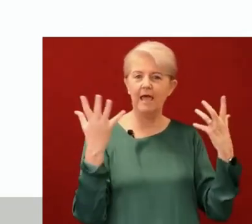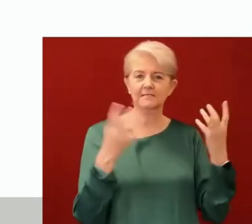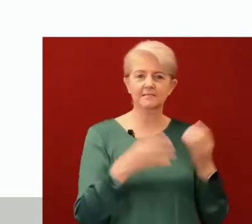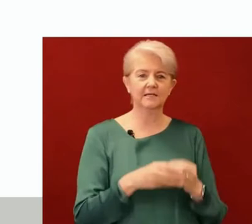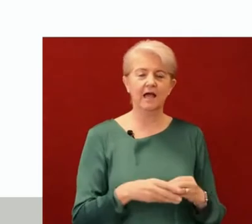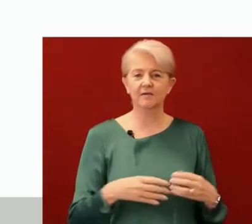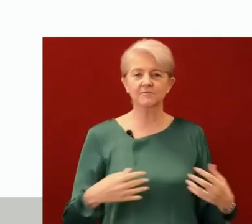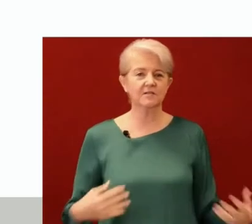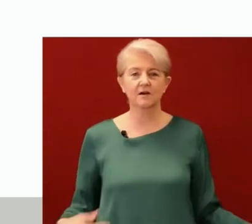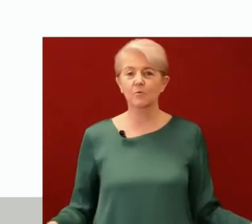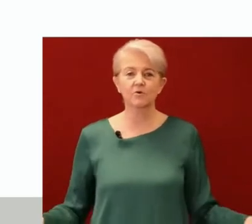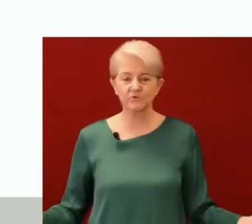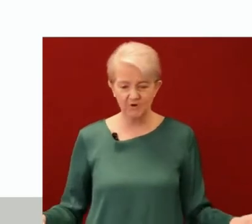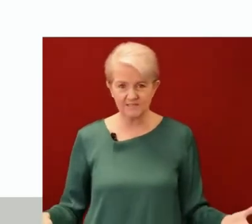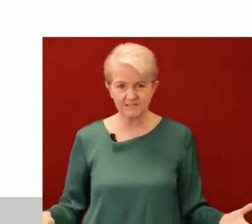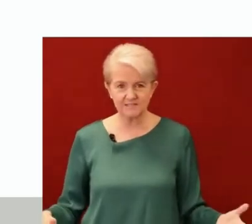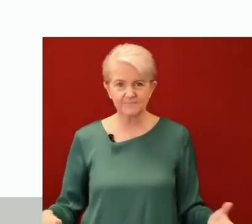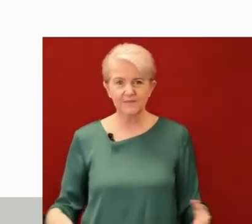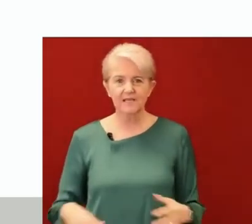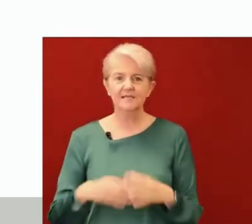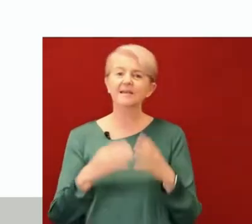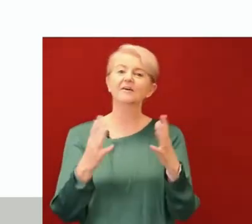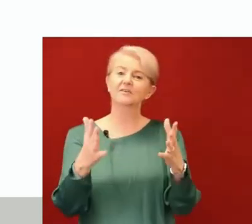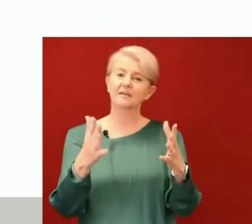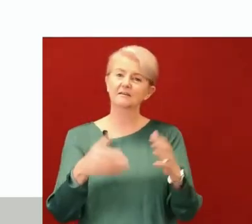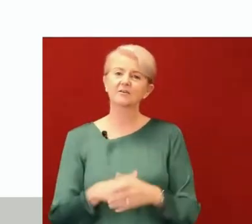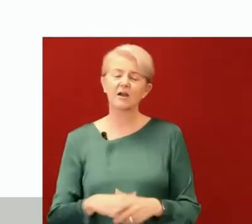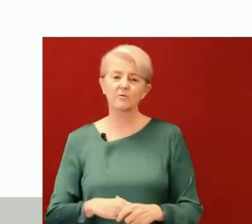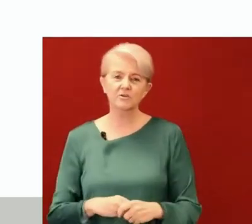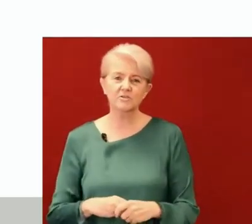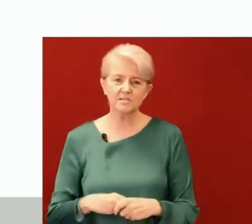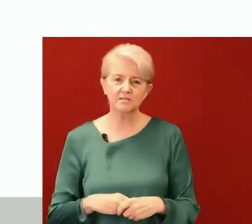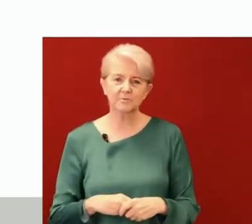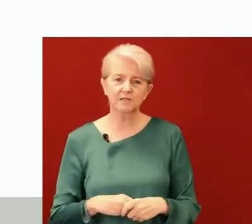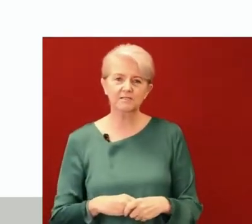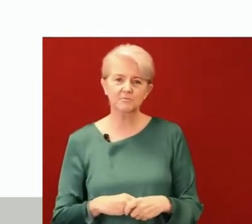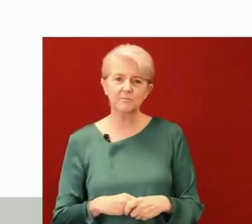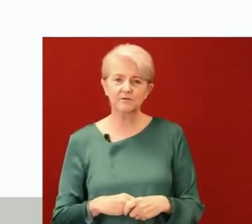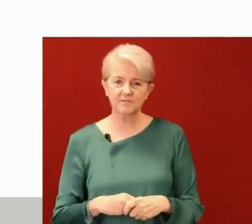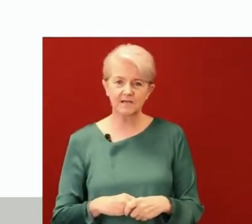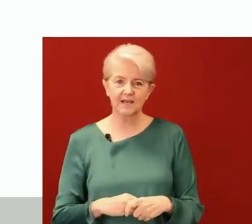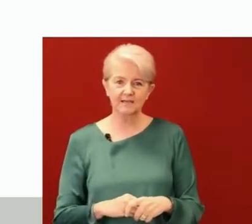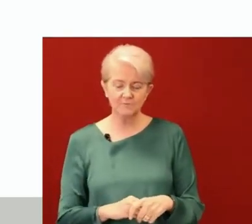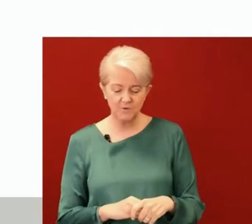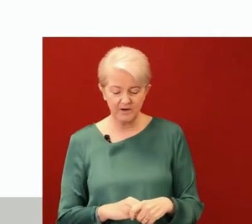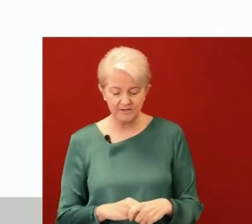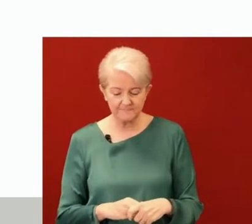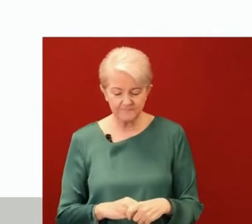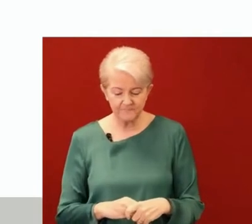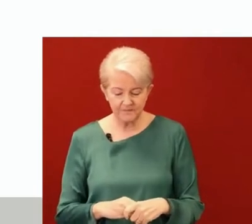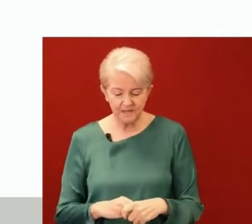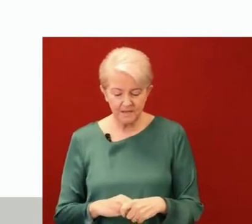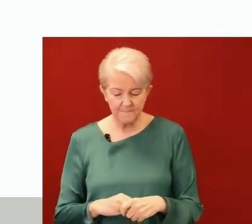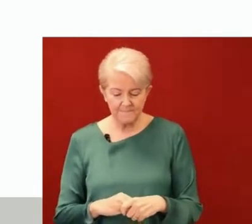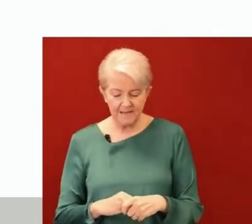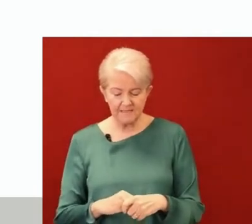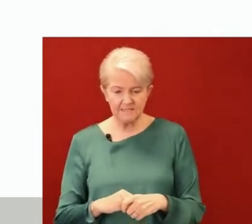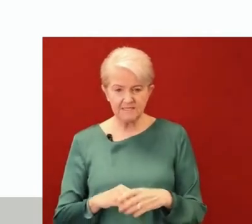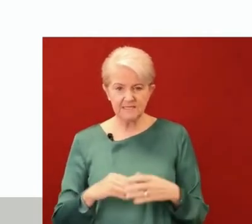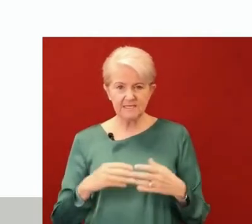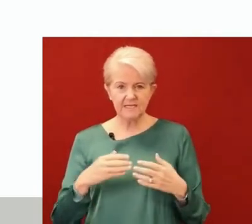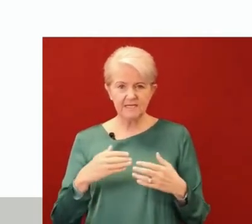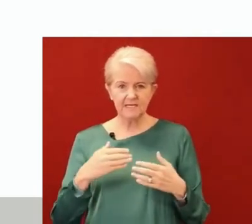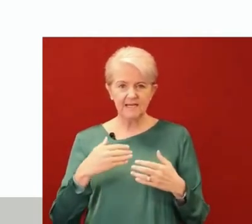a hat, gloves, and I wore a dress. Nothing like what you see the police women of today wearing.